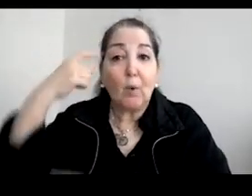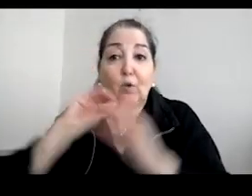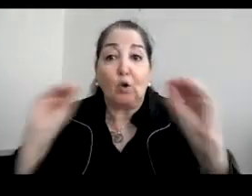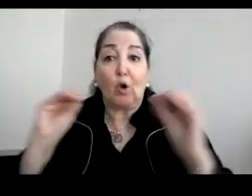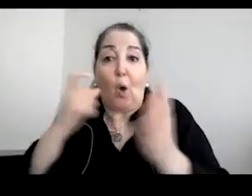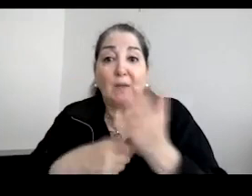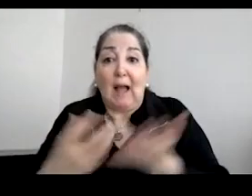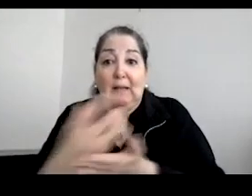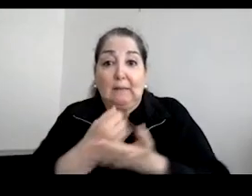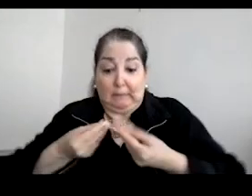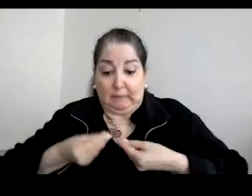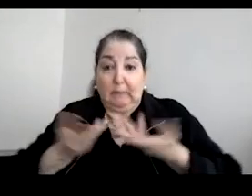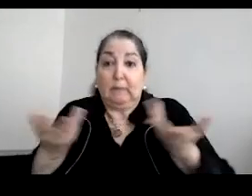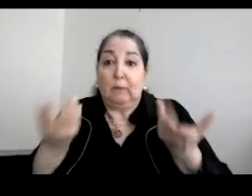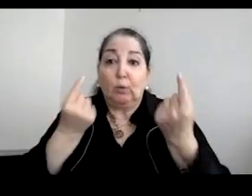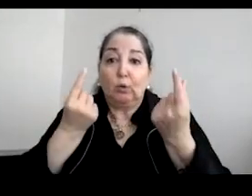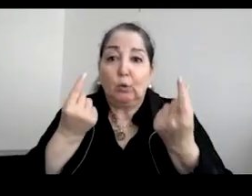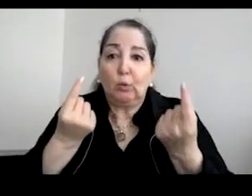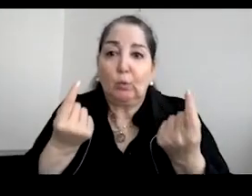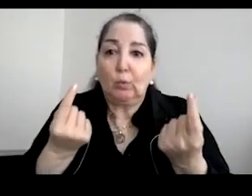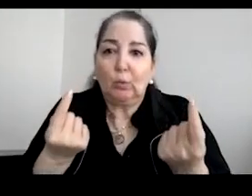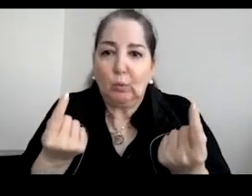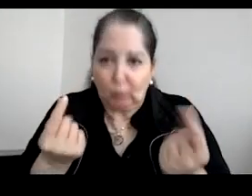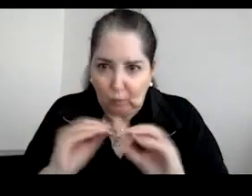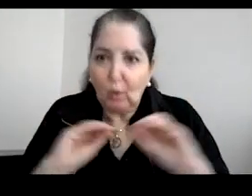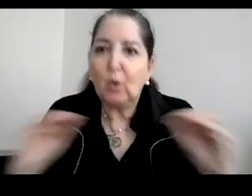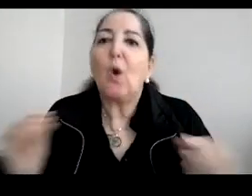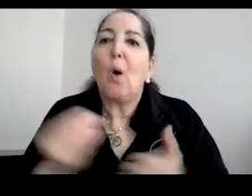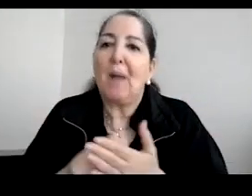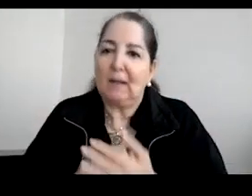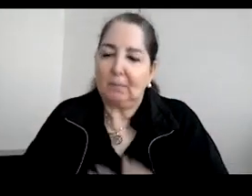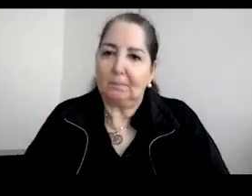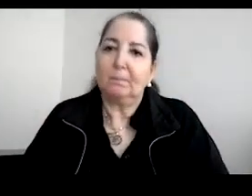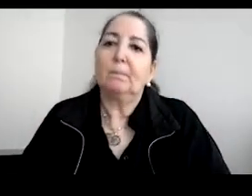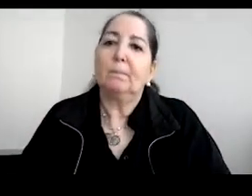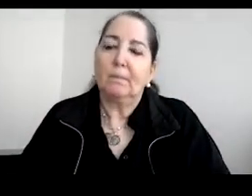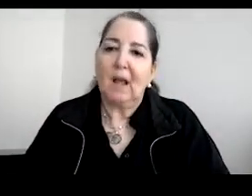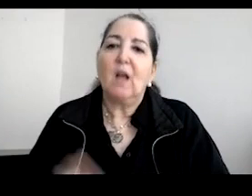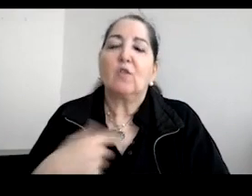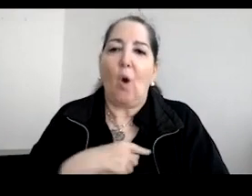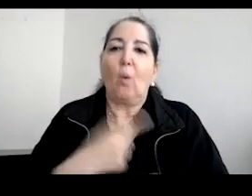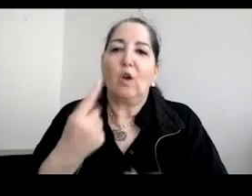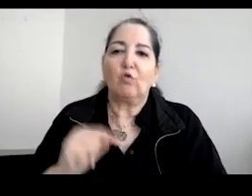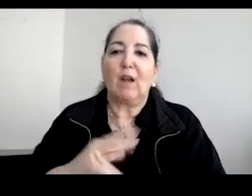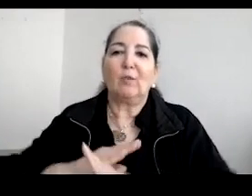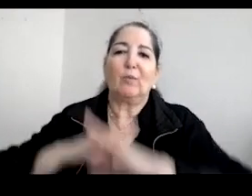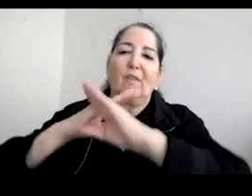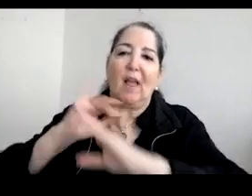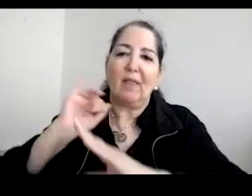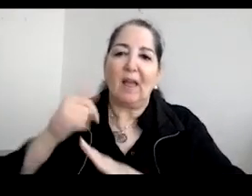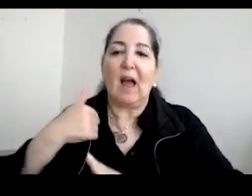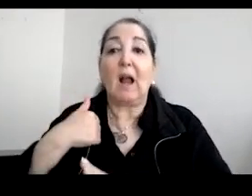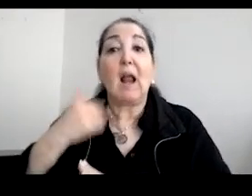policy recommendation section of the talk, heading off those kinds of losses by having the federal government